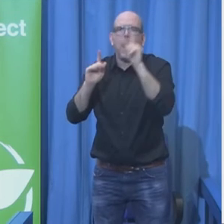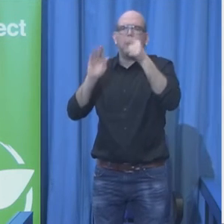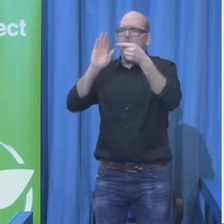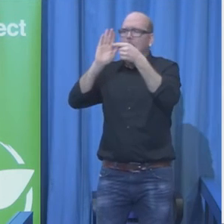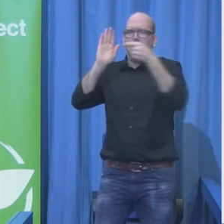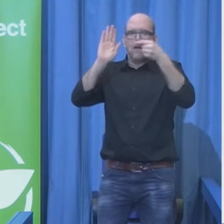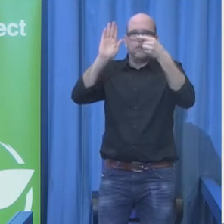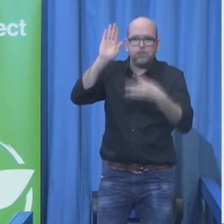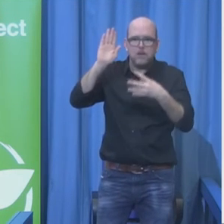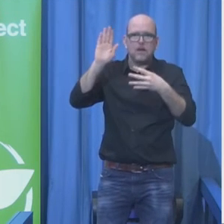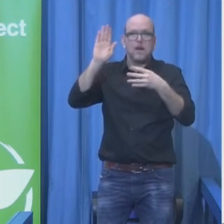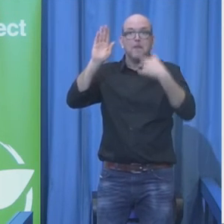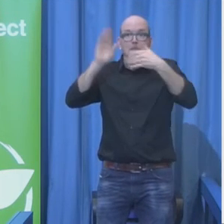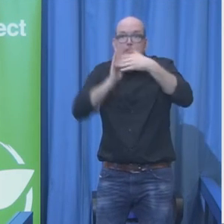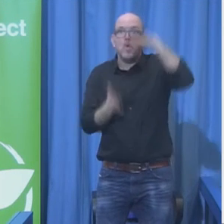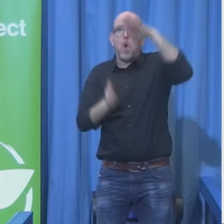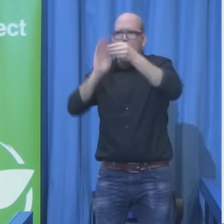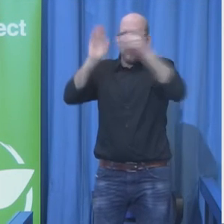think some of the changes